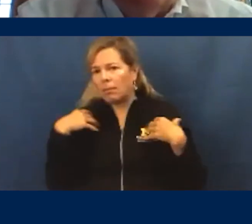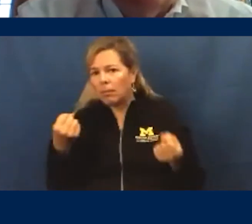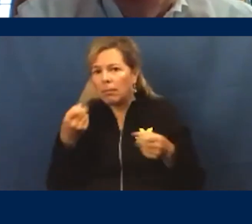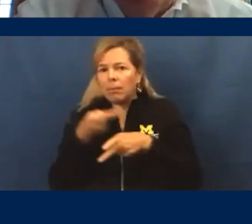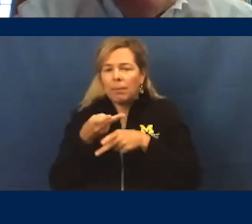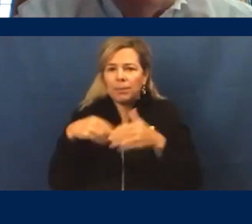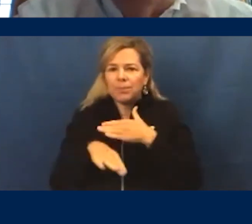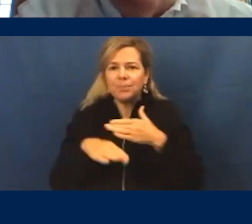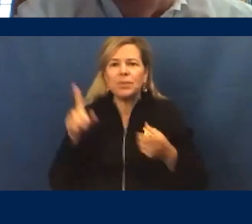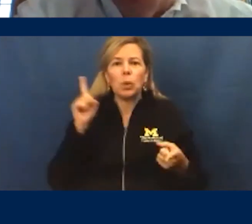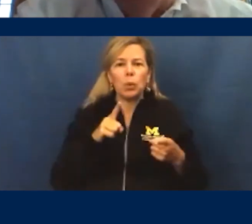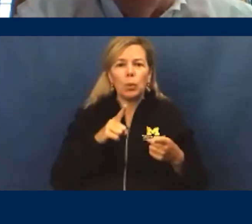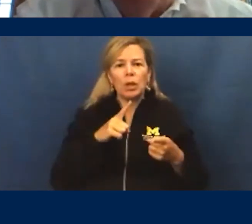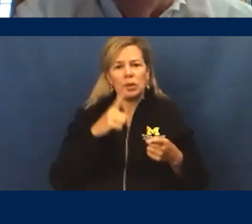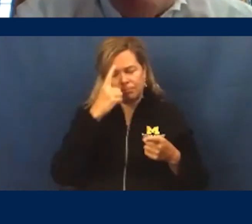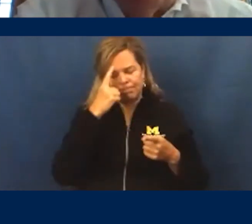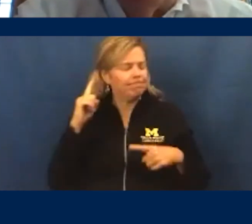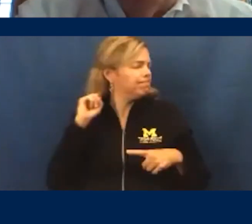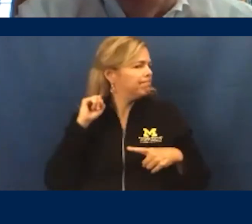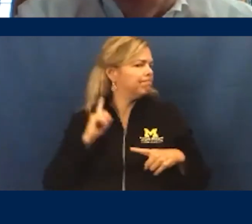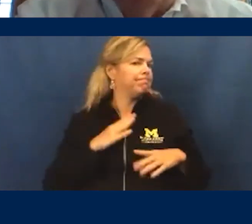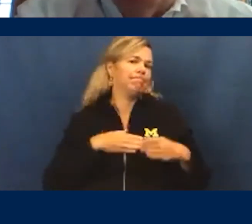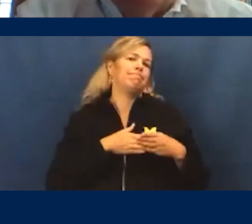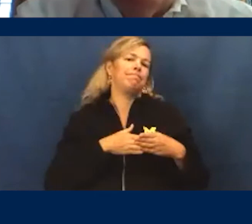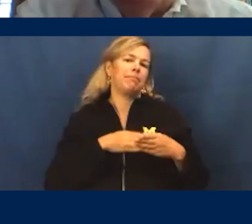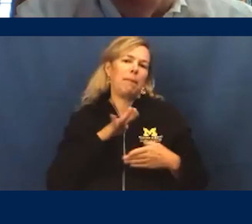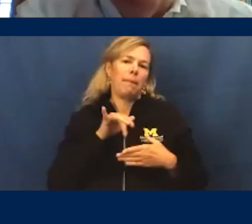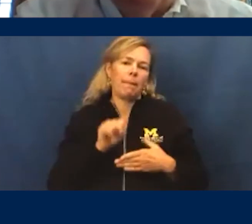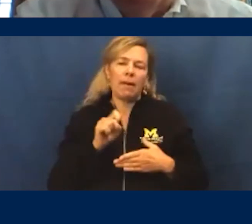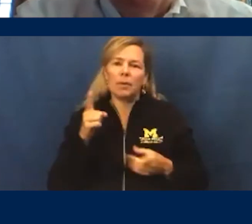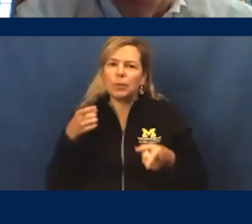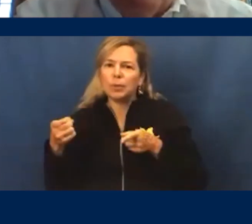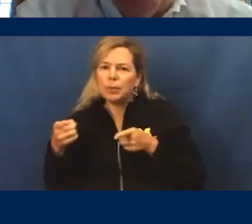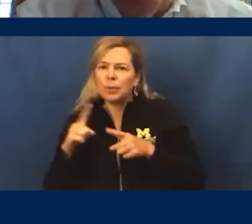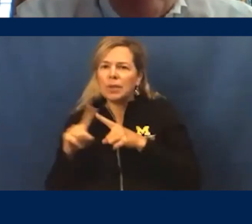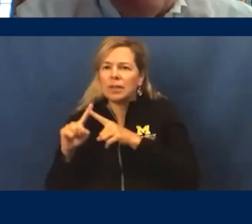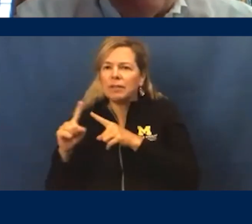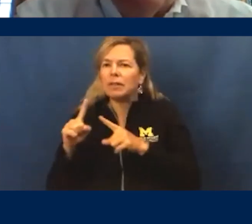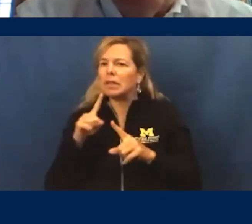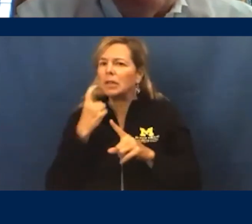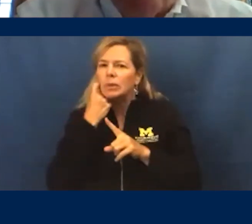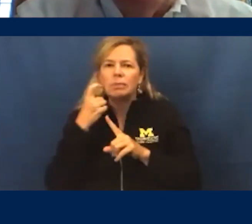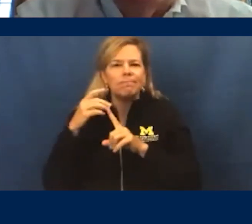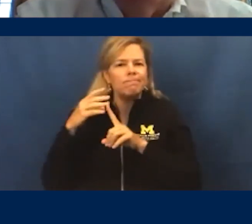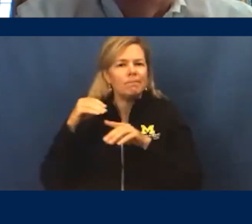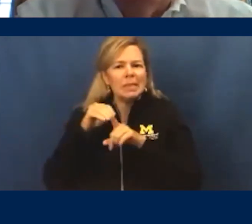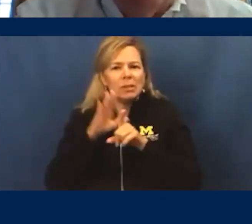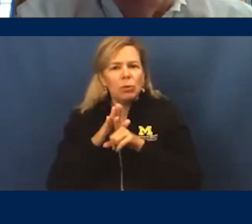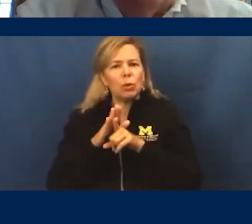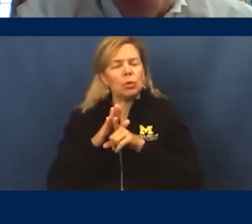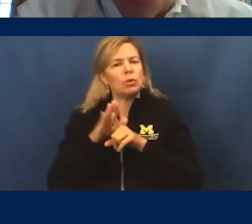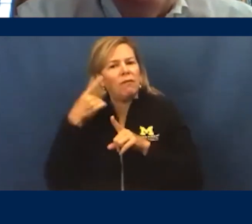treatment, mitigating environmental and other factors contributing to increased exposure of minority populations resulting